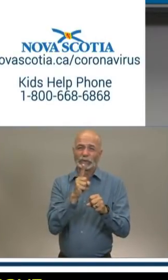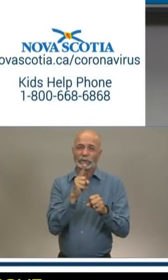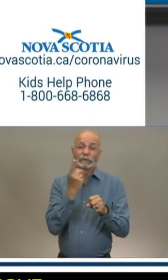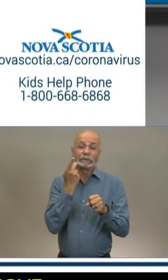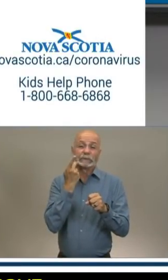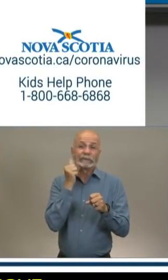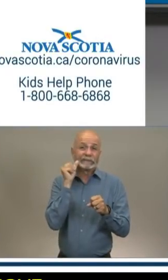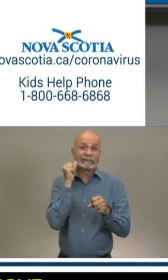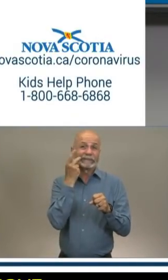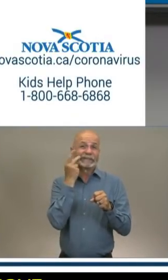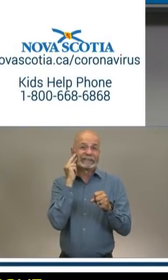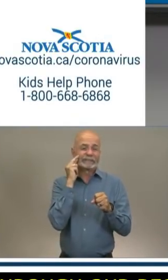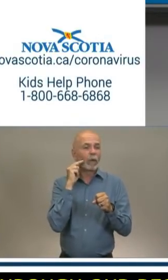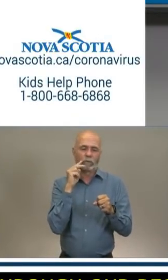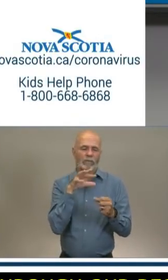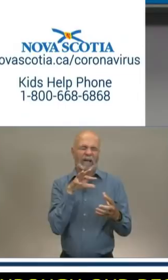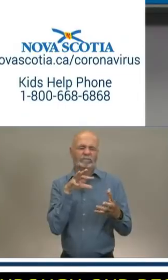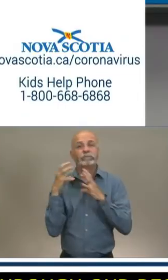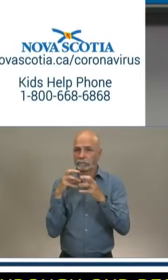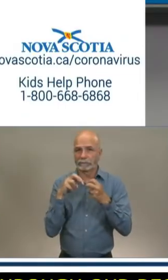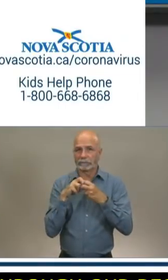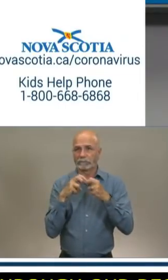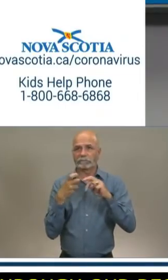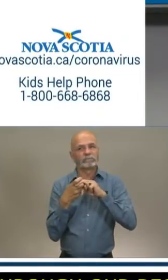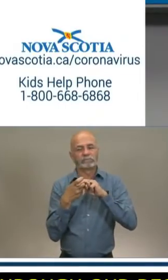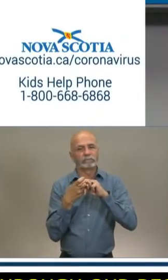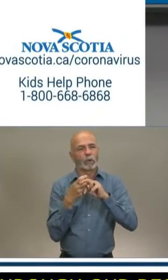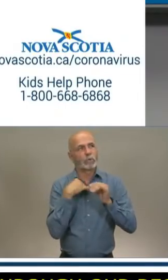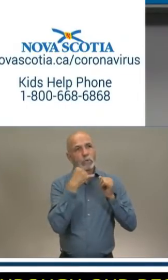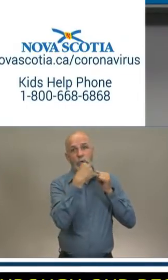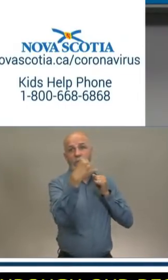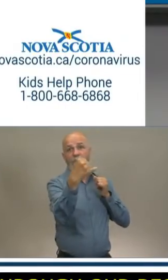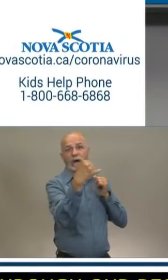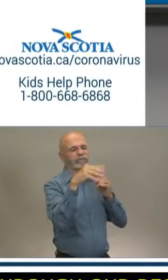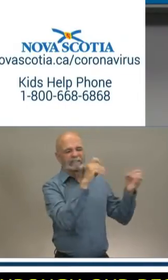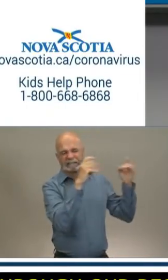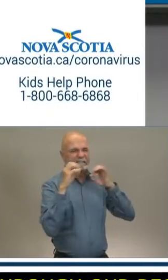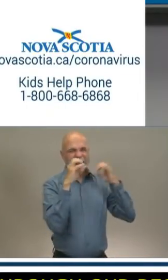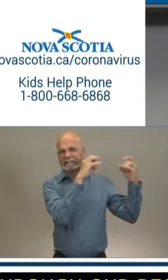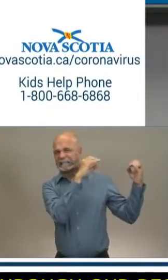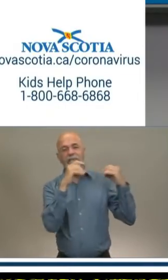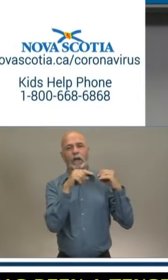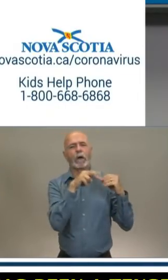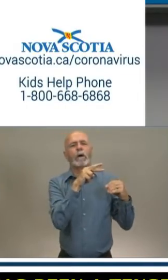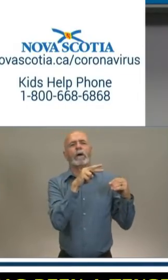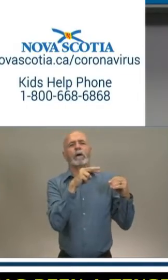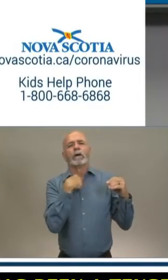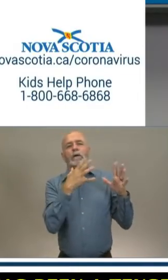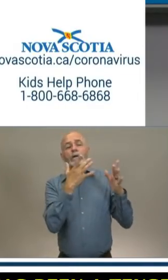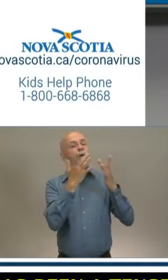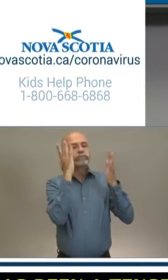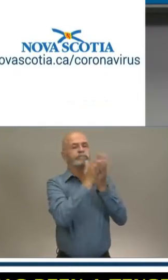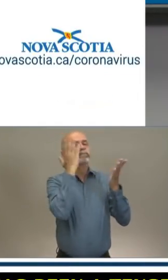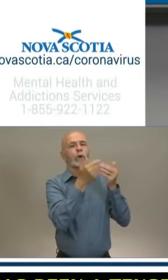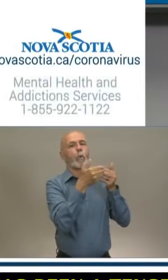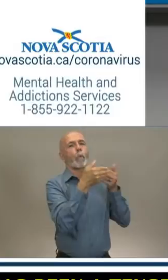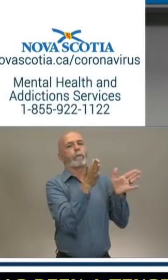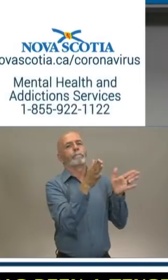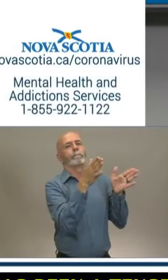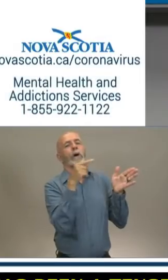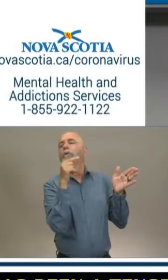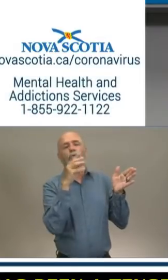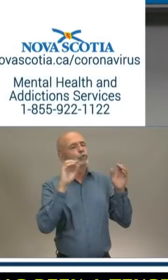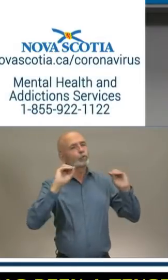the New Brunswick-Nova Scotia border was troubling. I'm glad it ended peacefully and no one was hurt. In the past